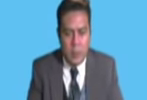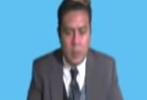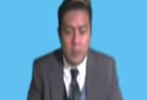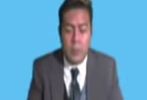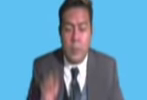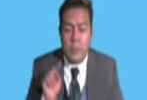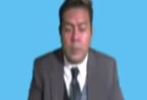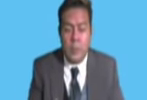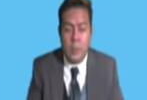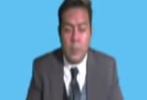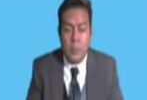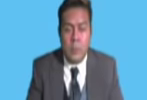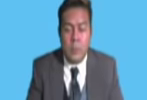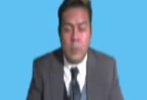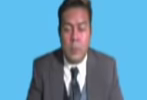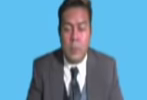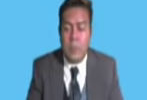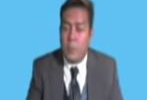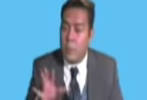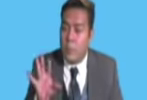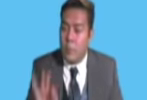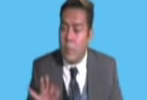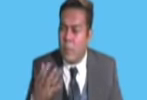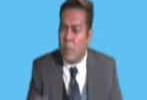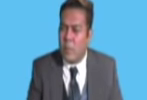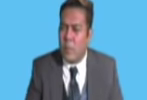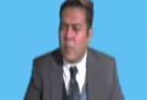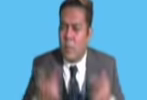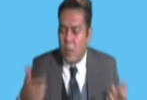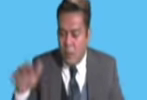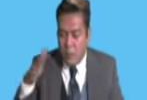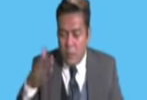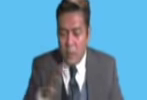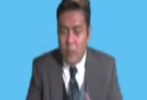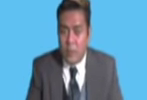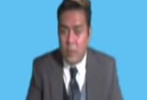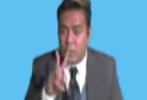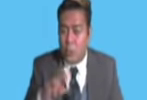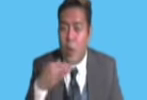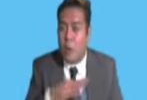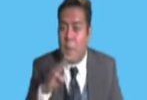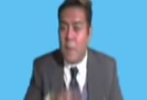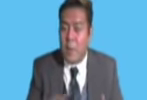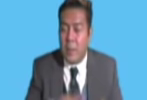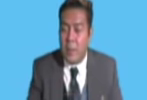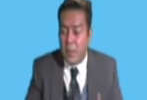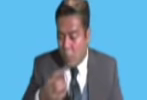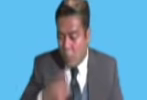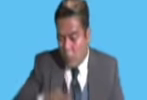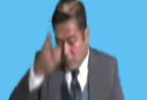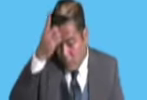Furthermore, Honorable Speaker, the fact that there has been a huge reduction of $200 million in the education